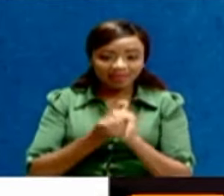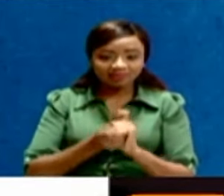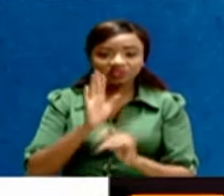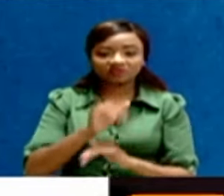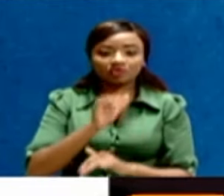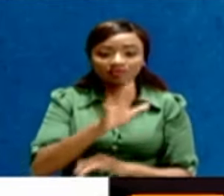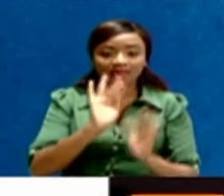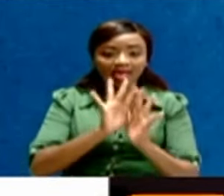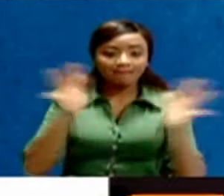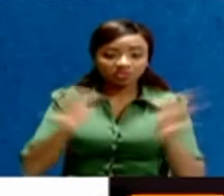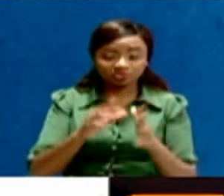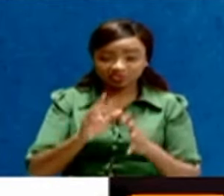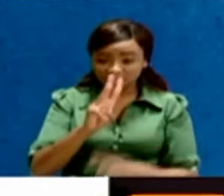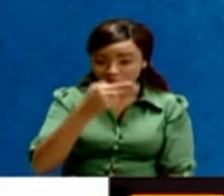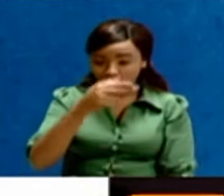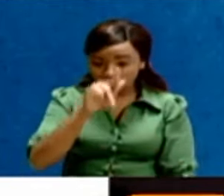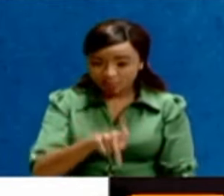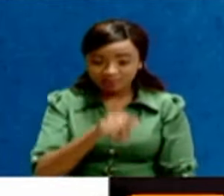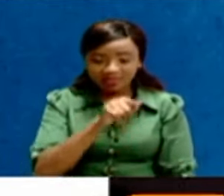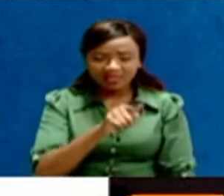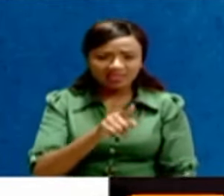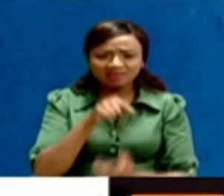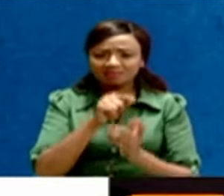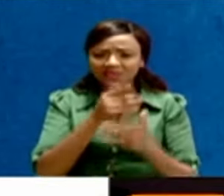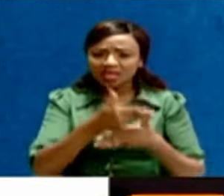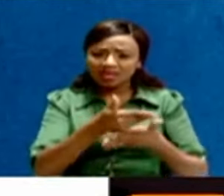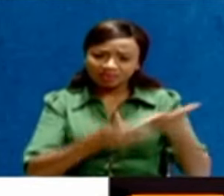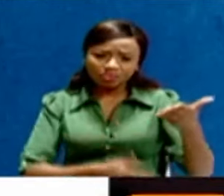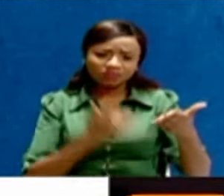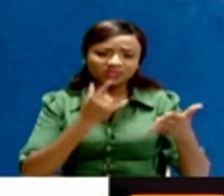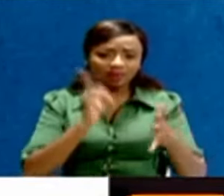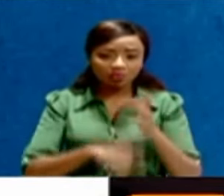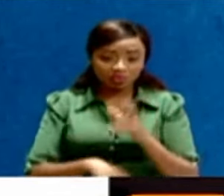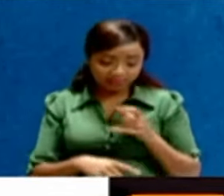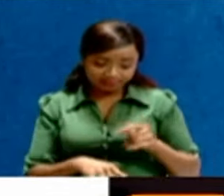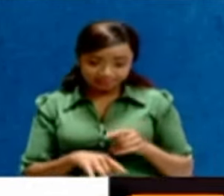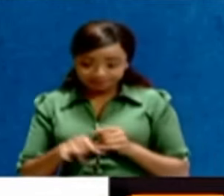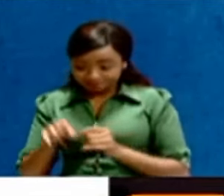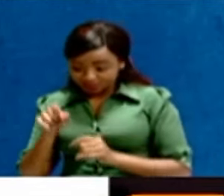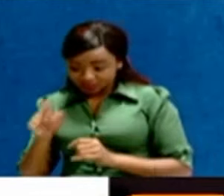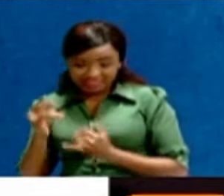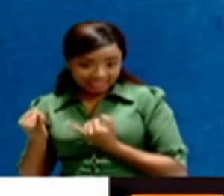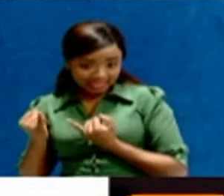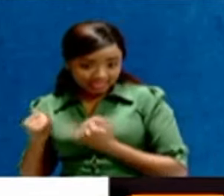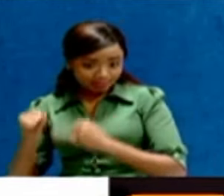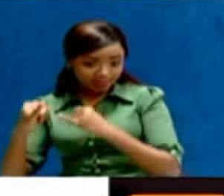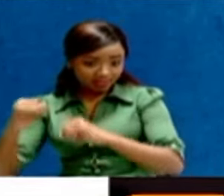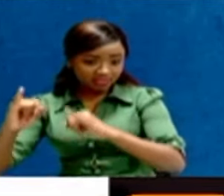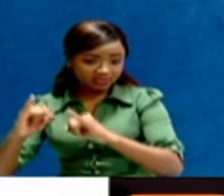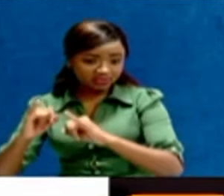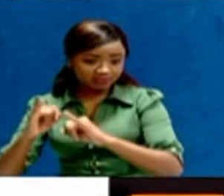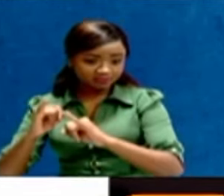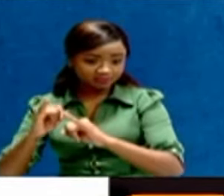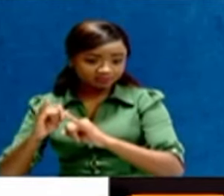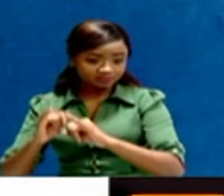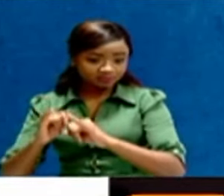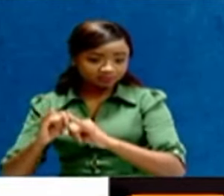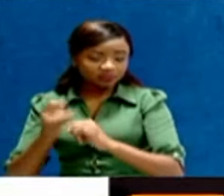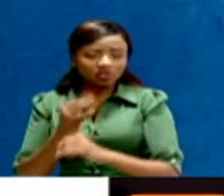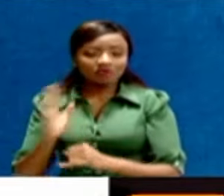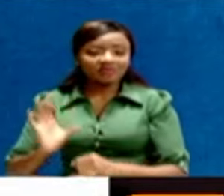whip. And essentially what that was saying is that they suspend the implementation of the